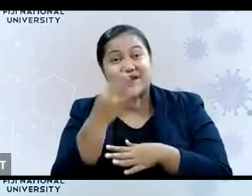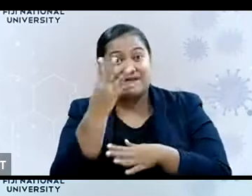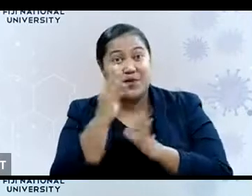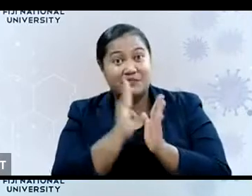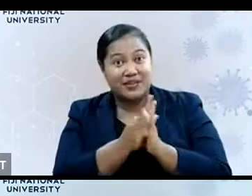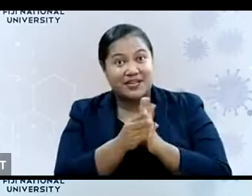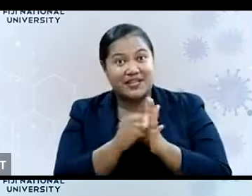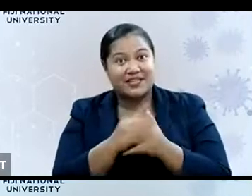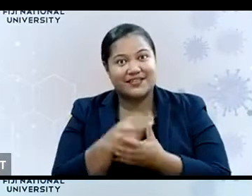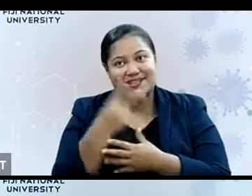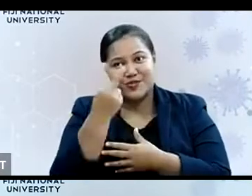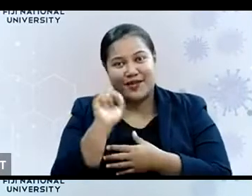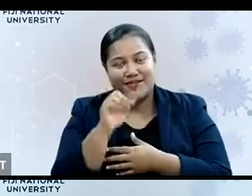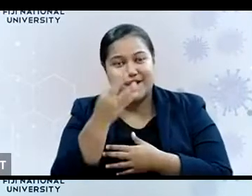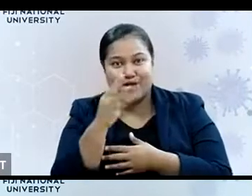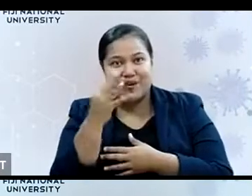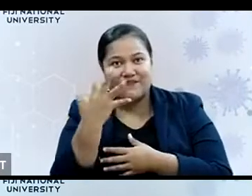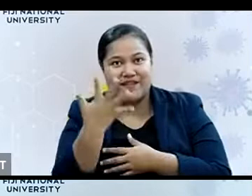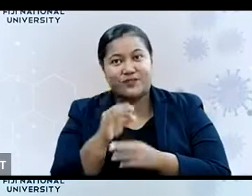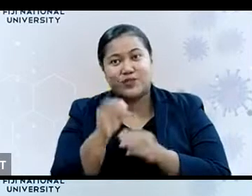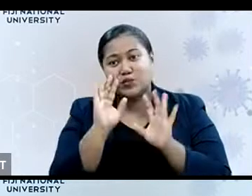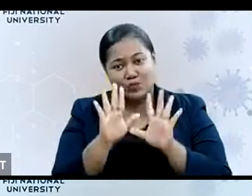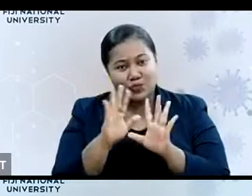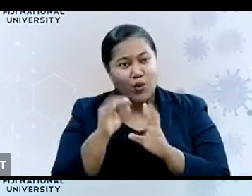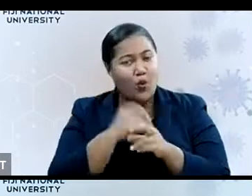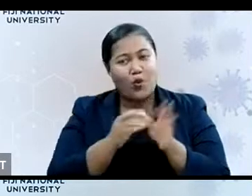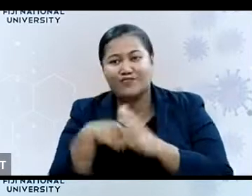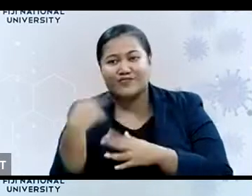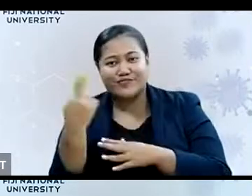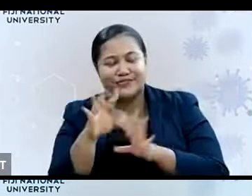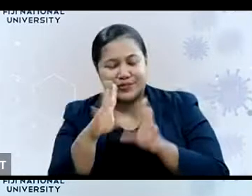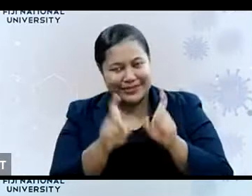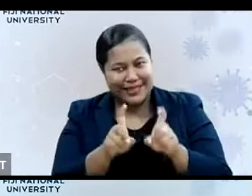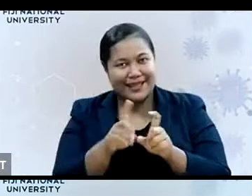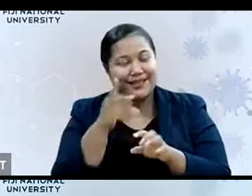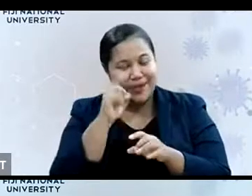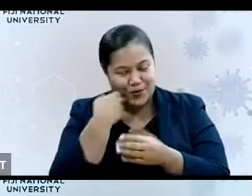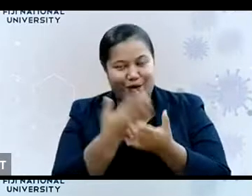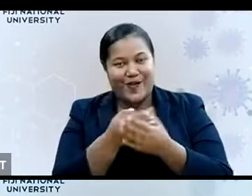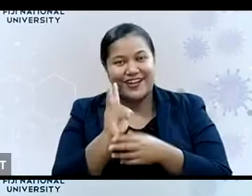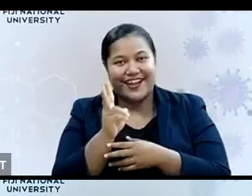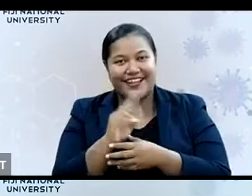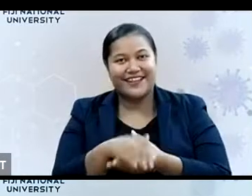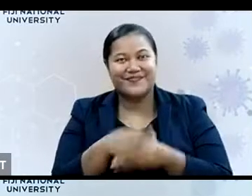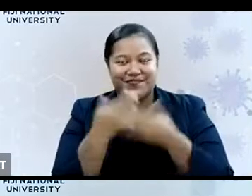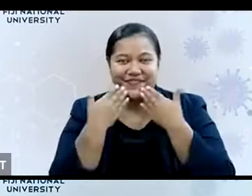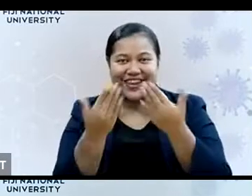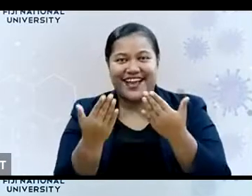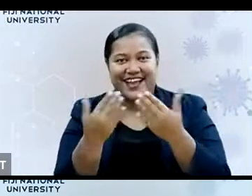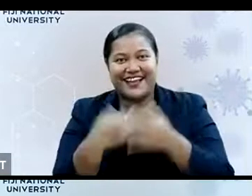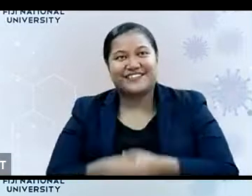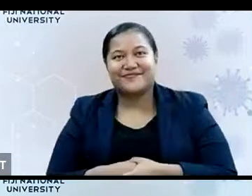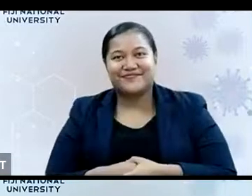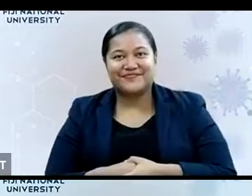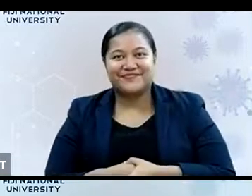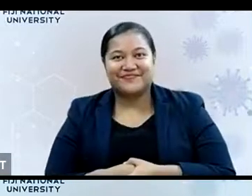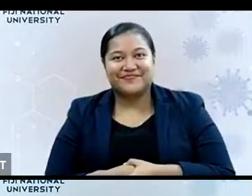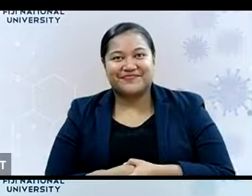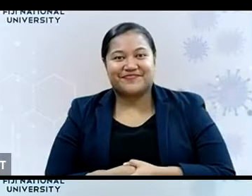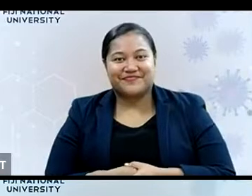at 12:45. So don't go anywhere. Stay there. We'll come back on at 12:45. Naka.